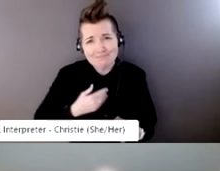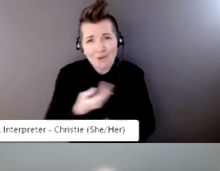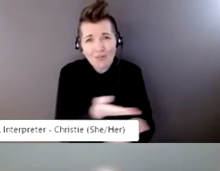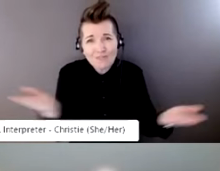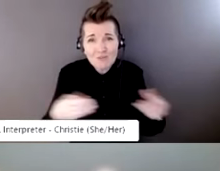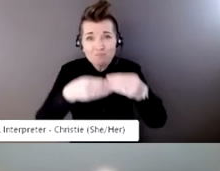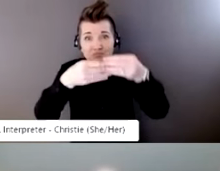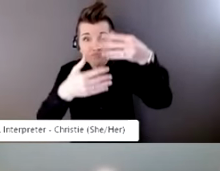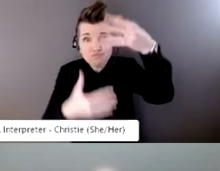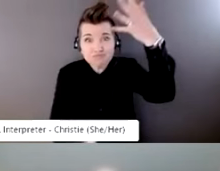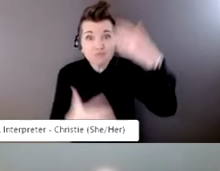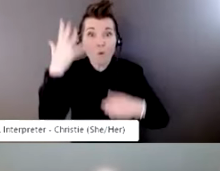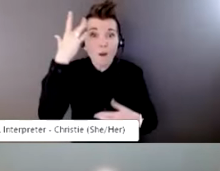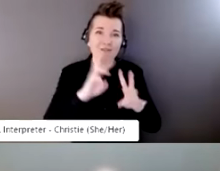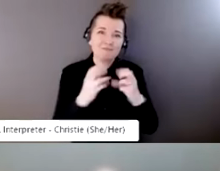webinars.